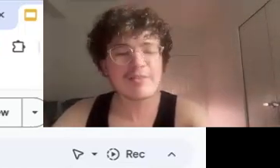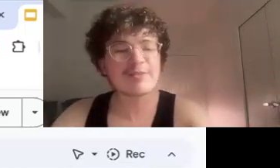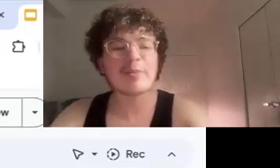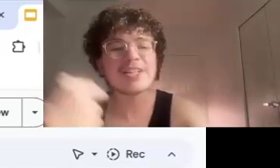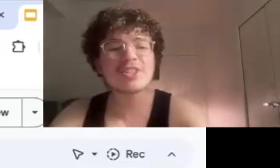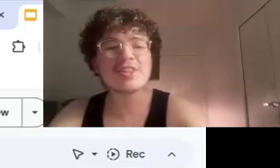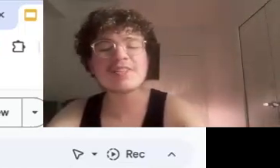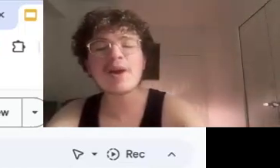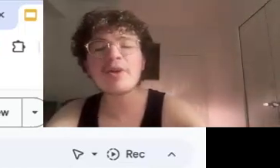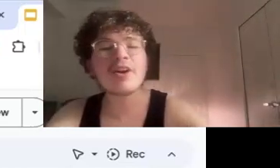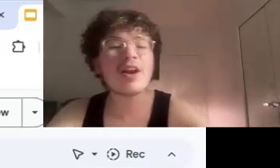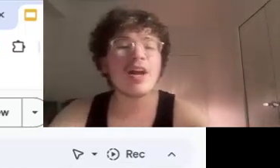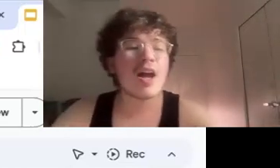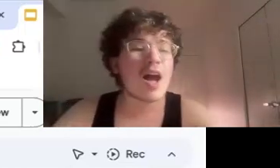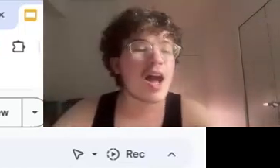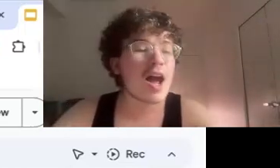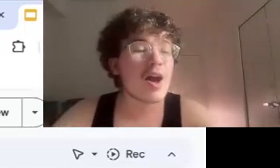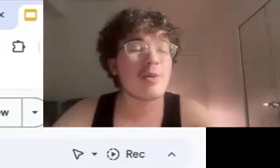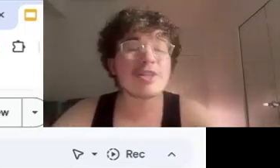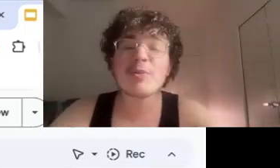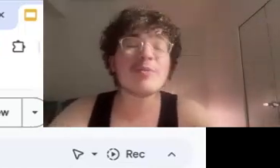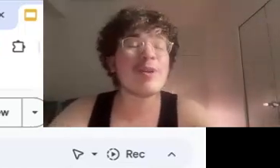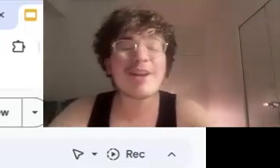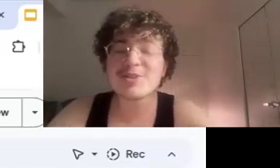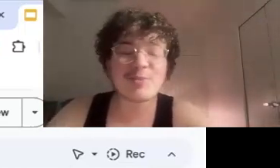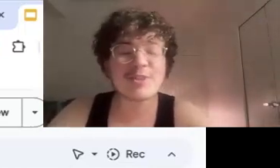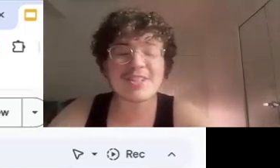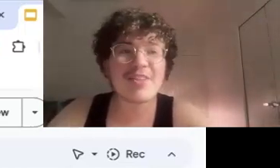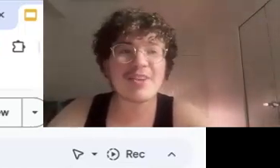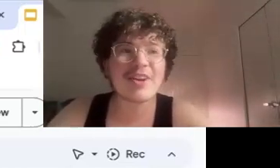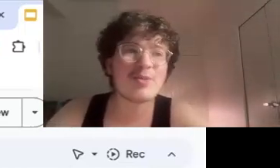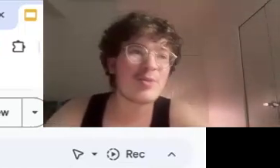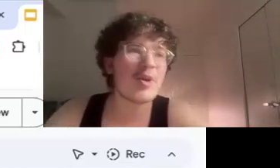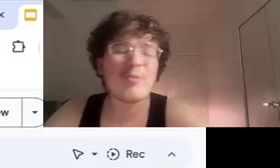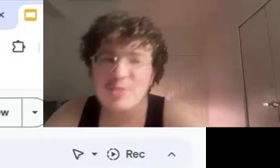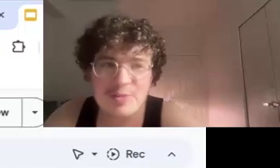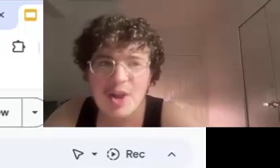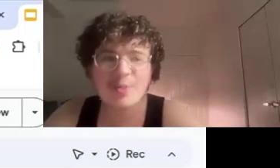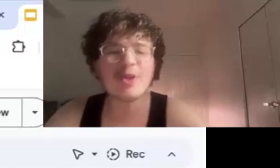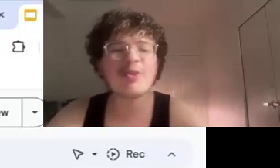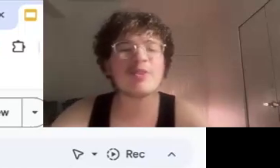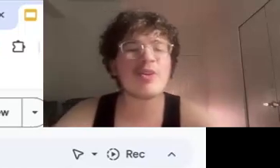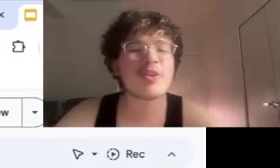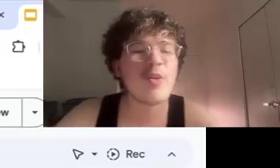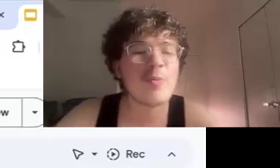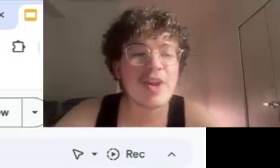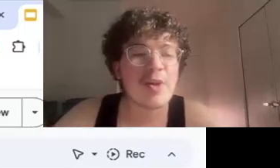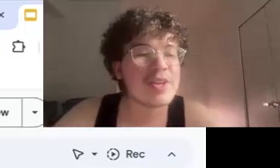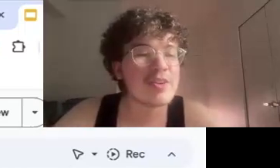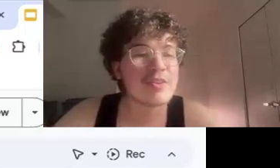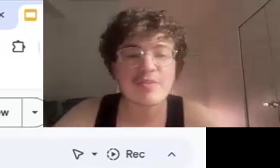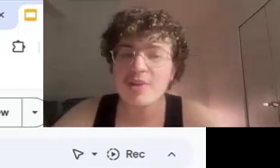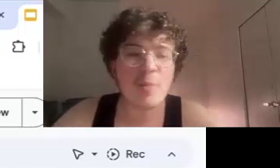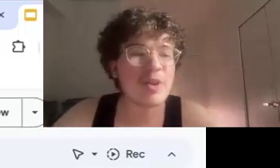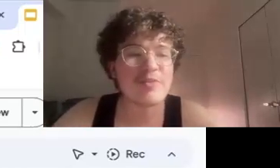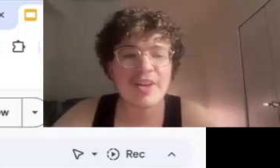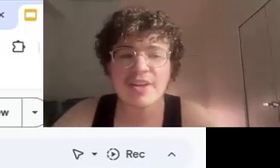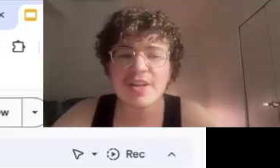26 states and the District of Columbia eventually passed substantively similar laws, and I'll discuss what these laws